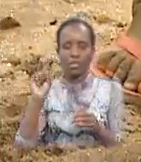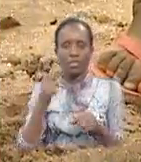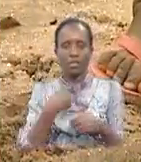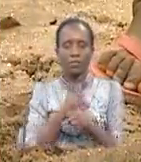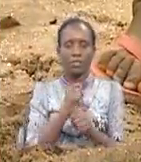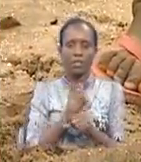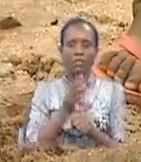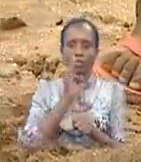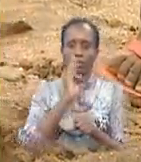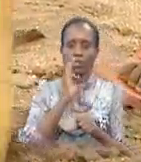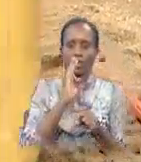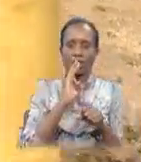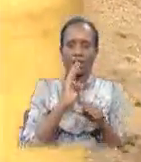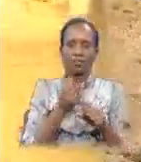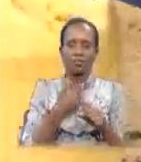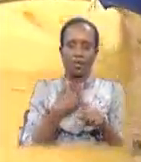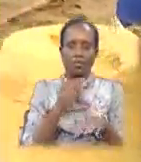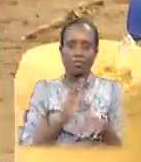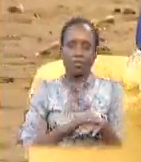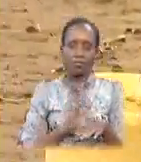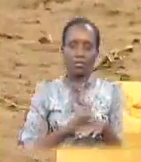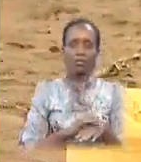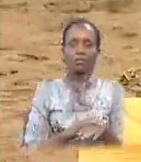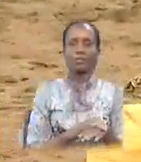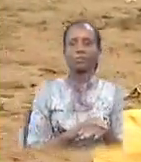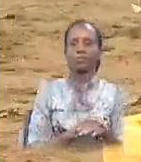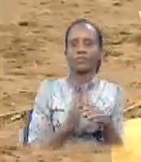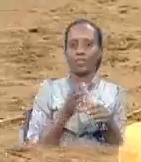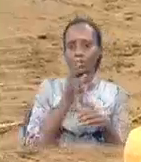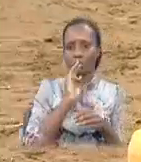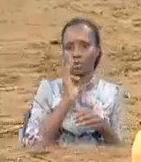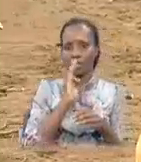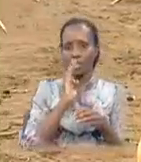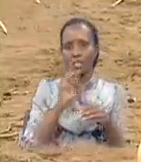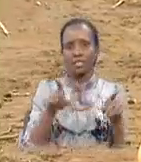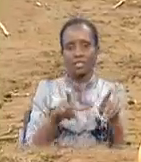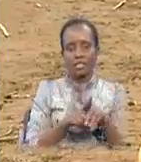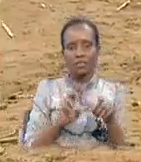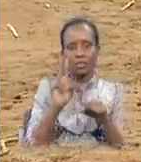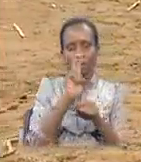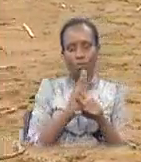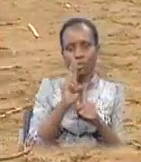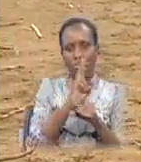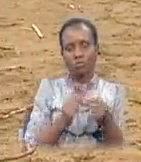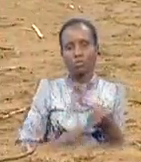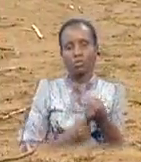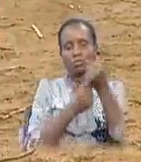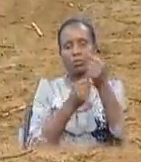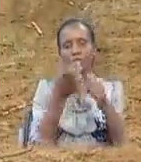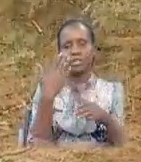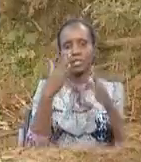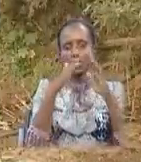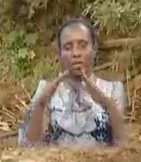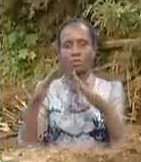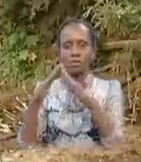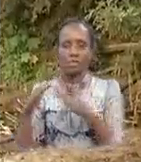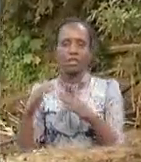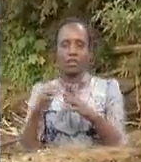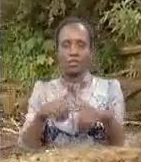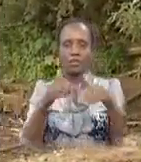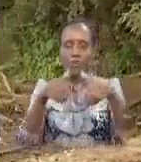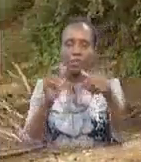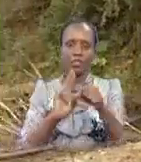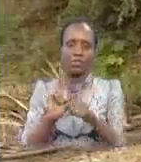to tap subsurface flow. The harnessed water has been largely used to support greenhouse farming using